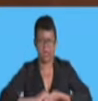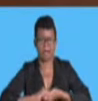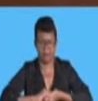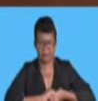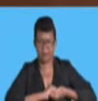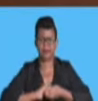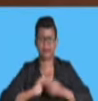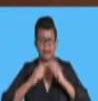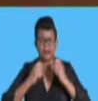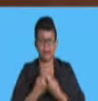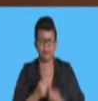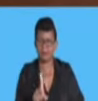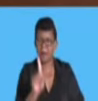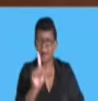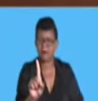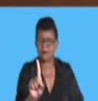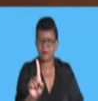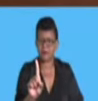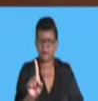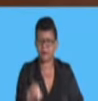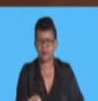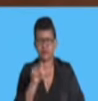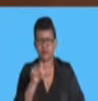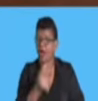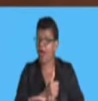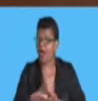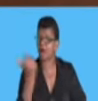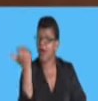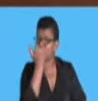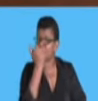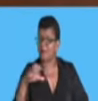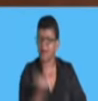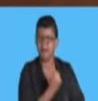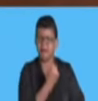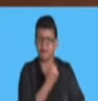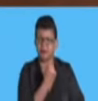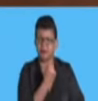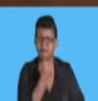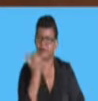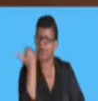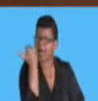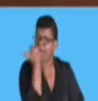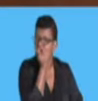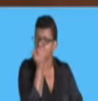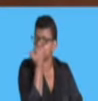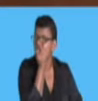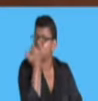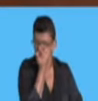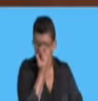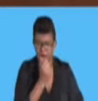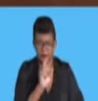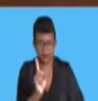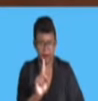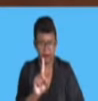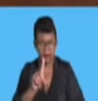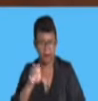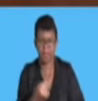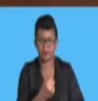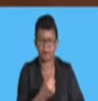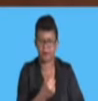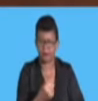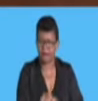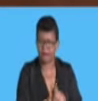actions speak louder than words, and we must all walk the talk rather than just saying rosy words without any